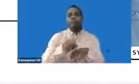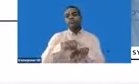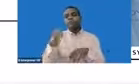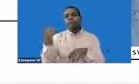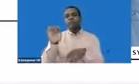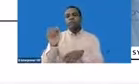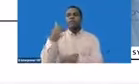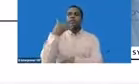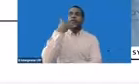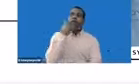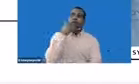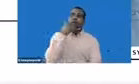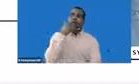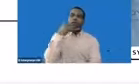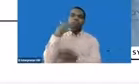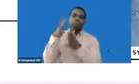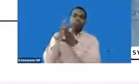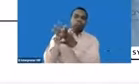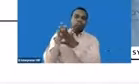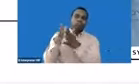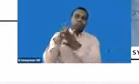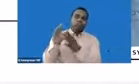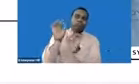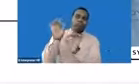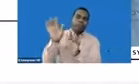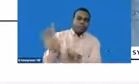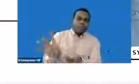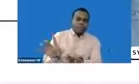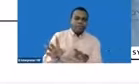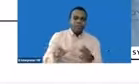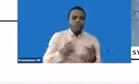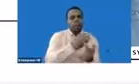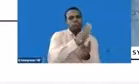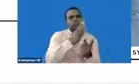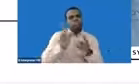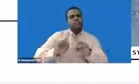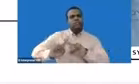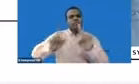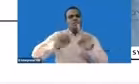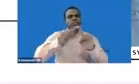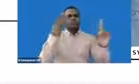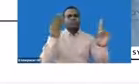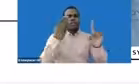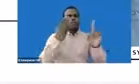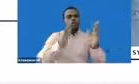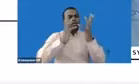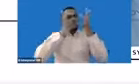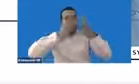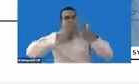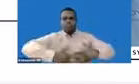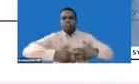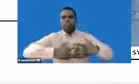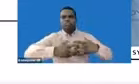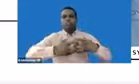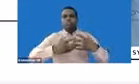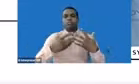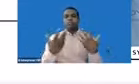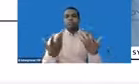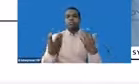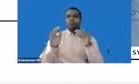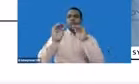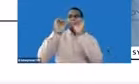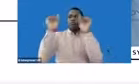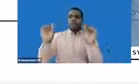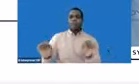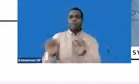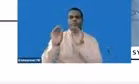pre-structured way through a form. In the end, it's about user preferences. The more ways and